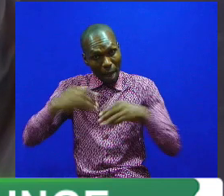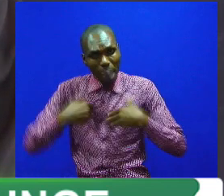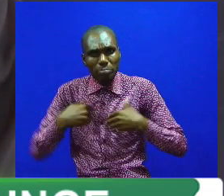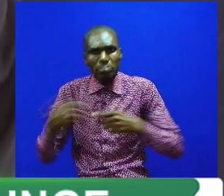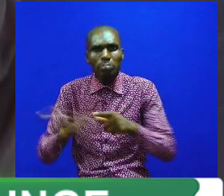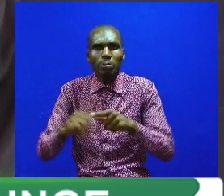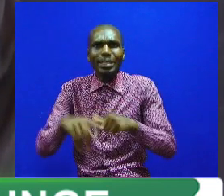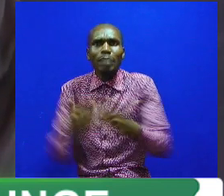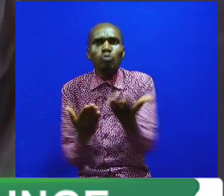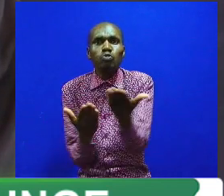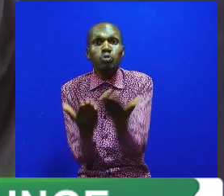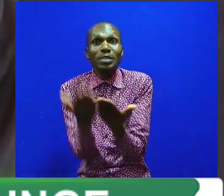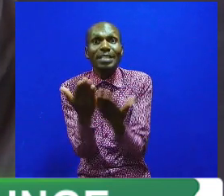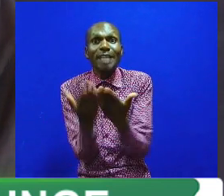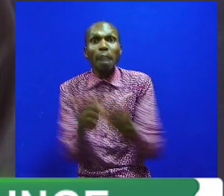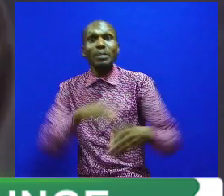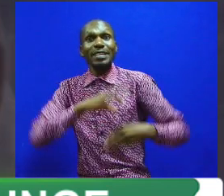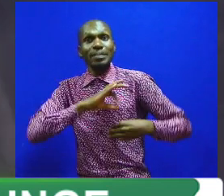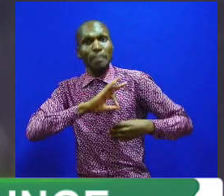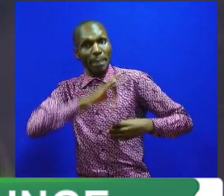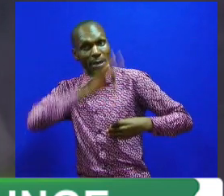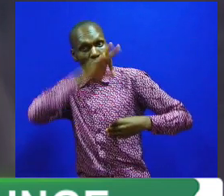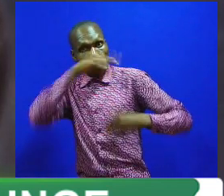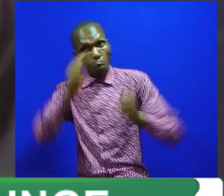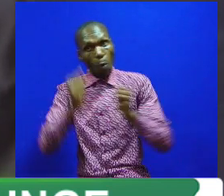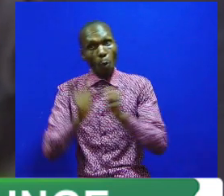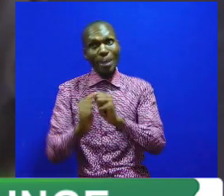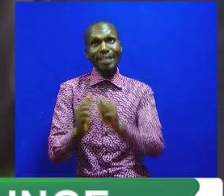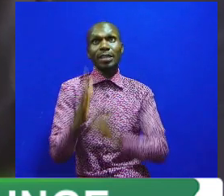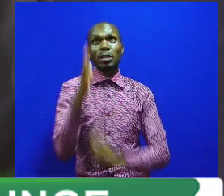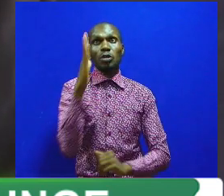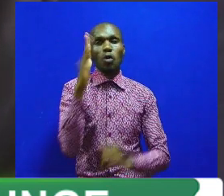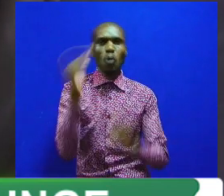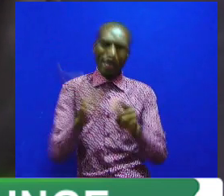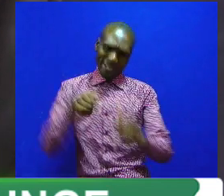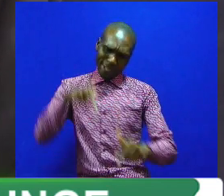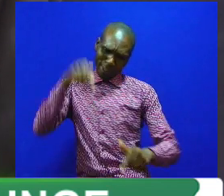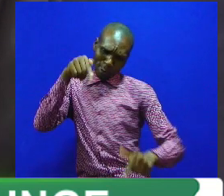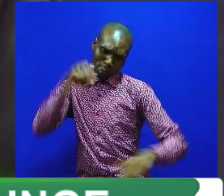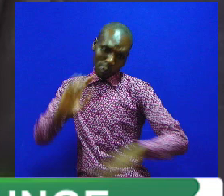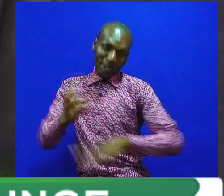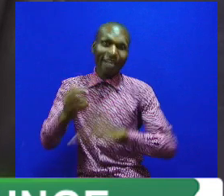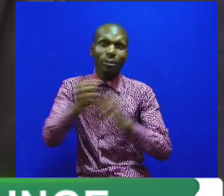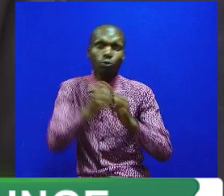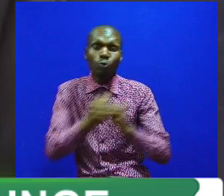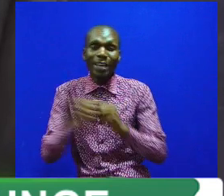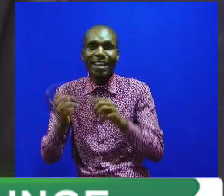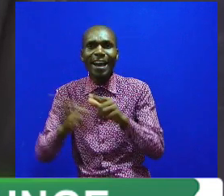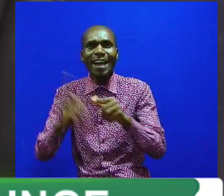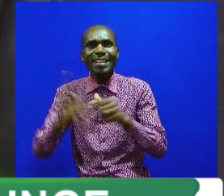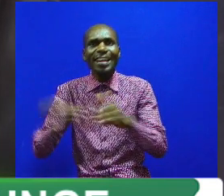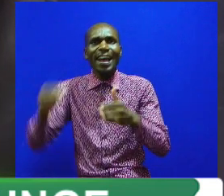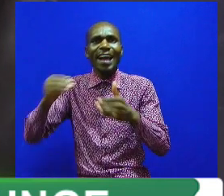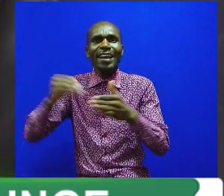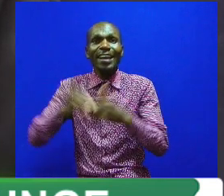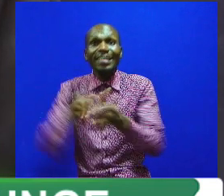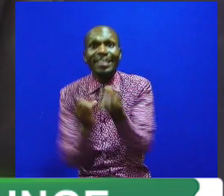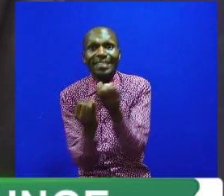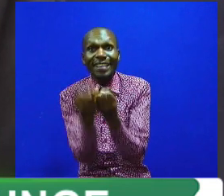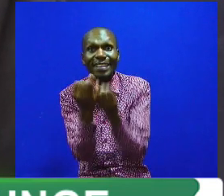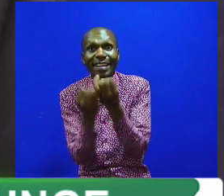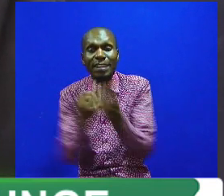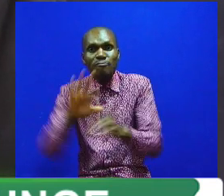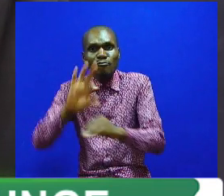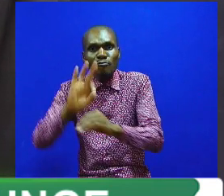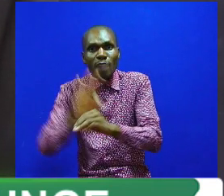dedicate to their spiritual growth. Today we come together to mark the birth of the Seventh-day Adventist